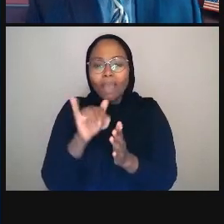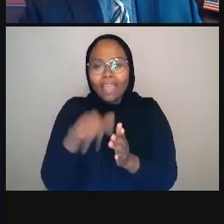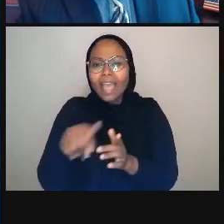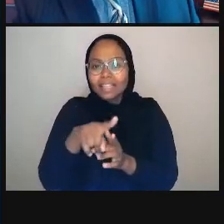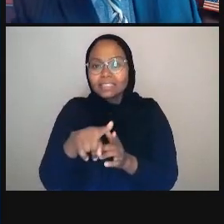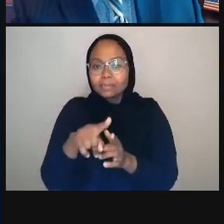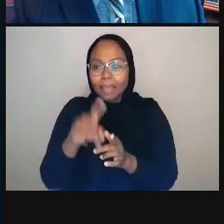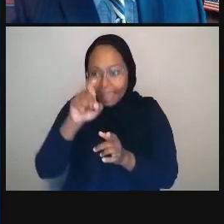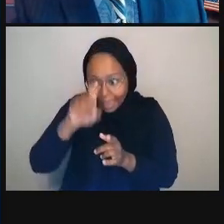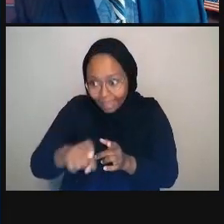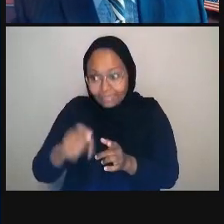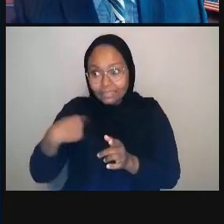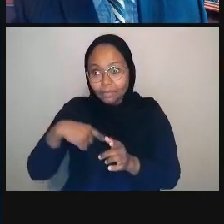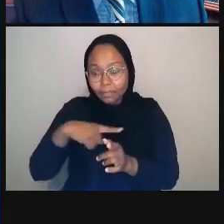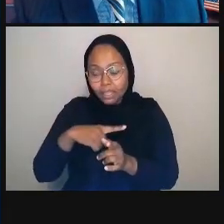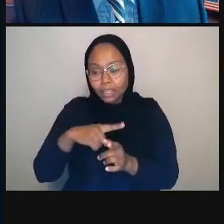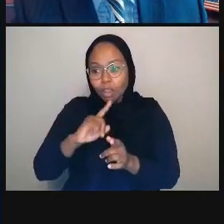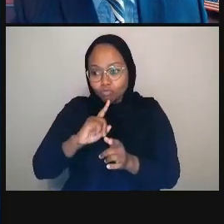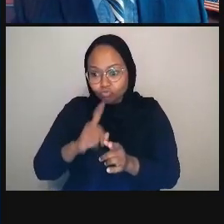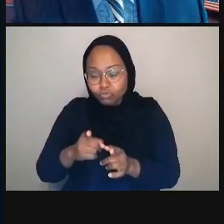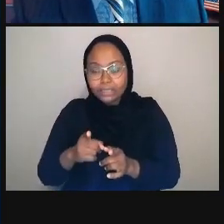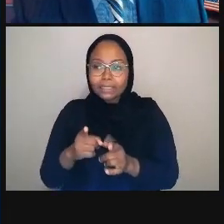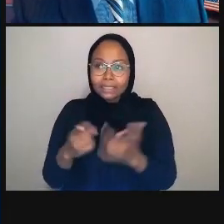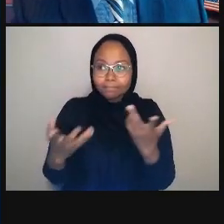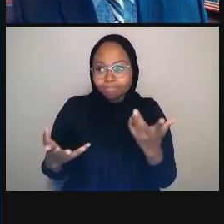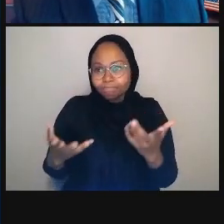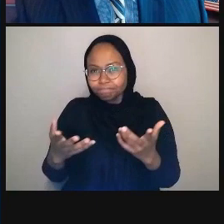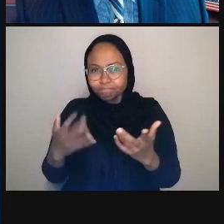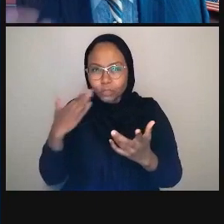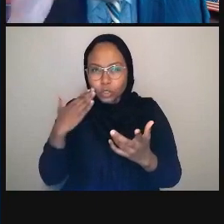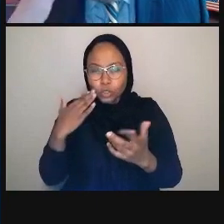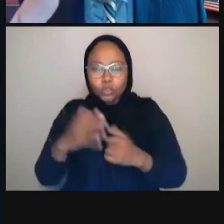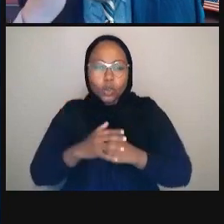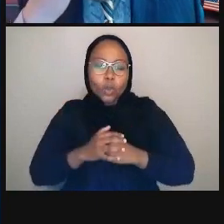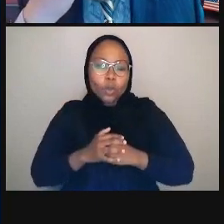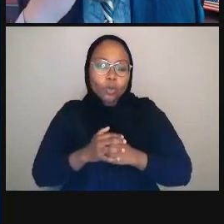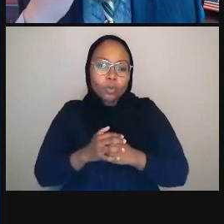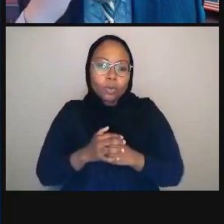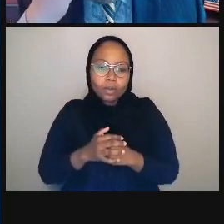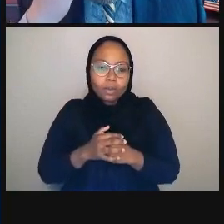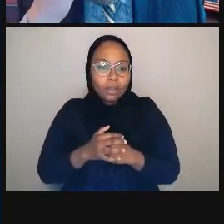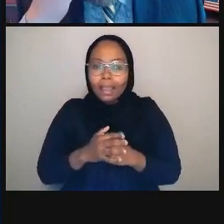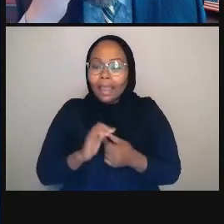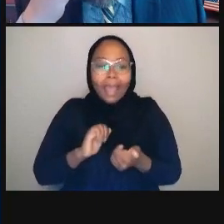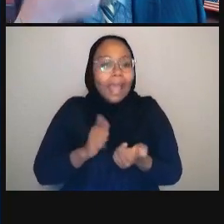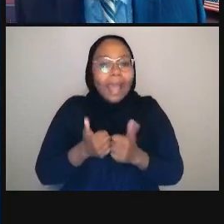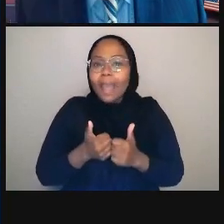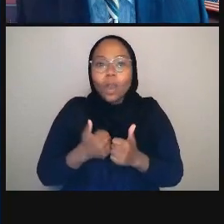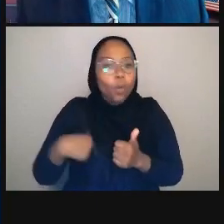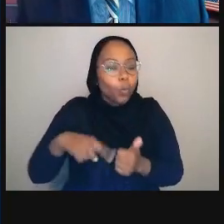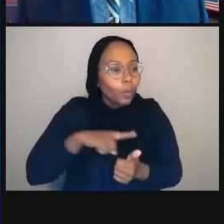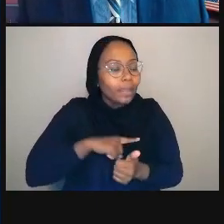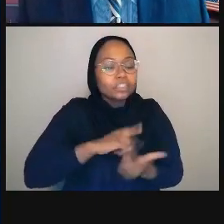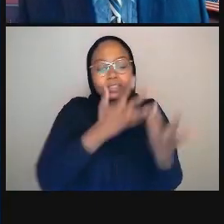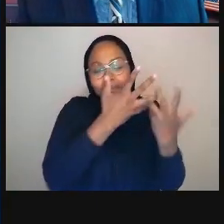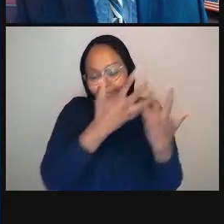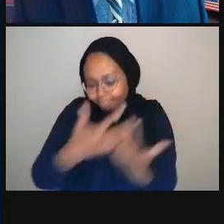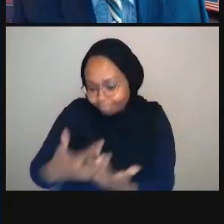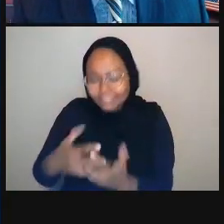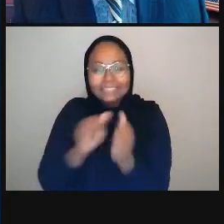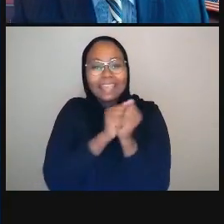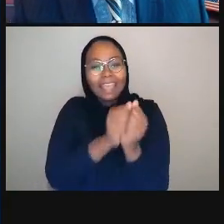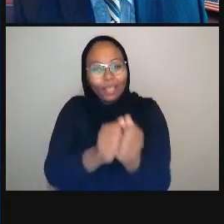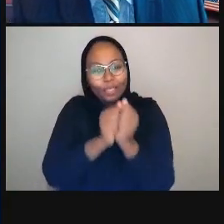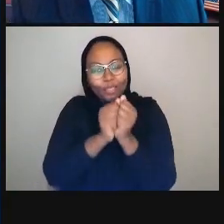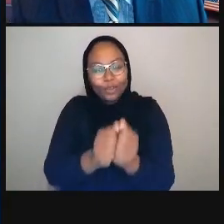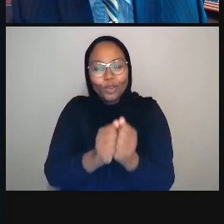something that's really baked into the mode of operation and how the medical community engages, and